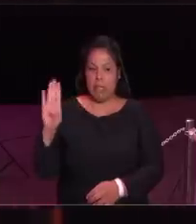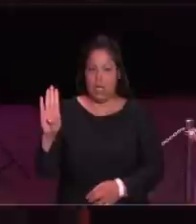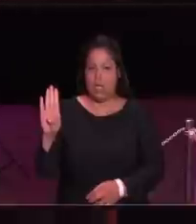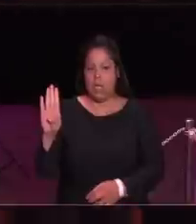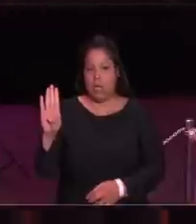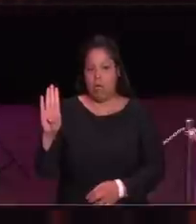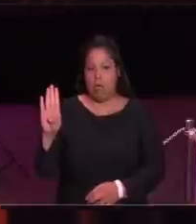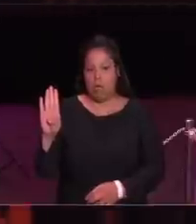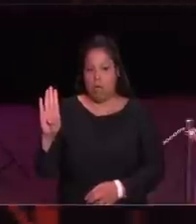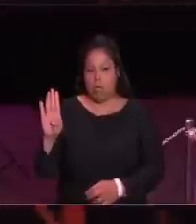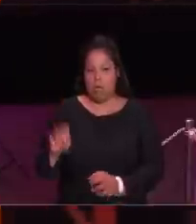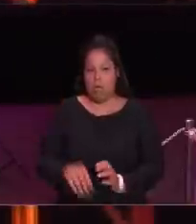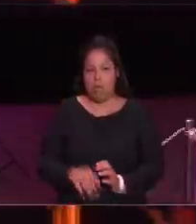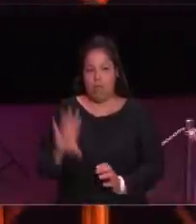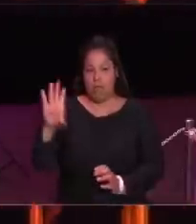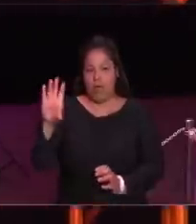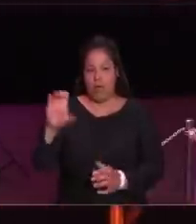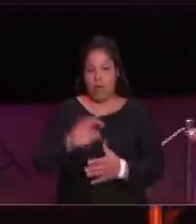$500.